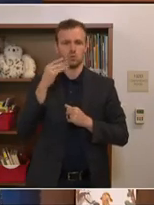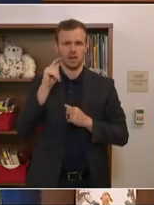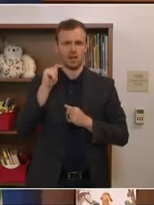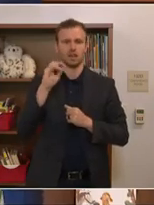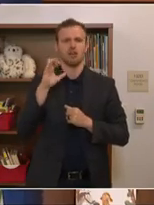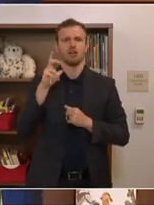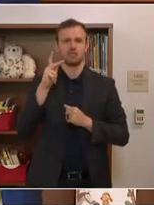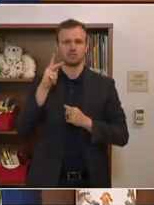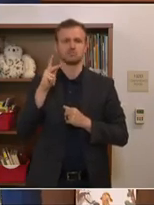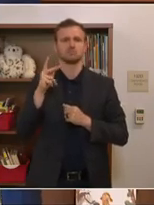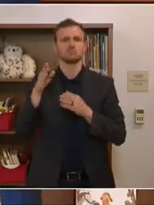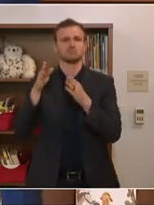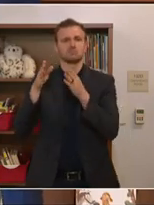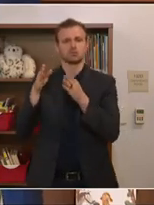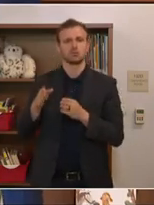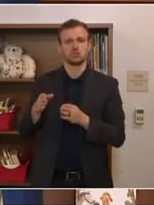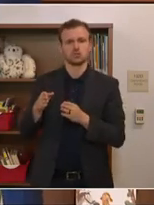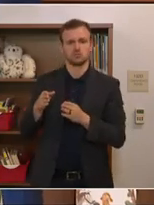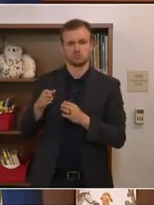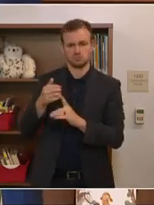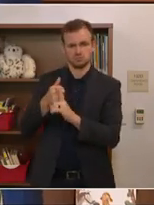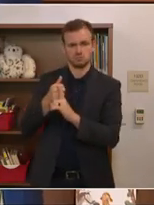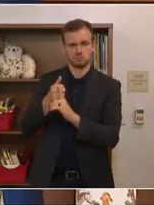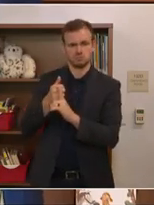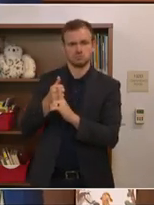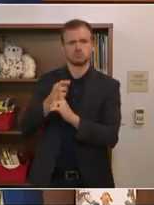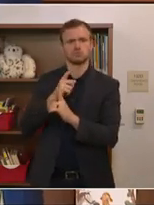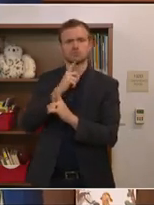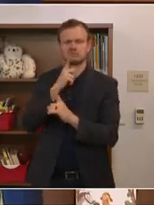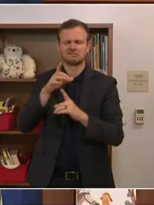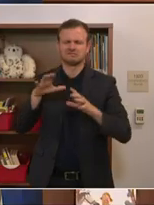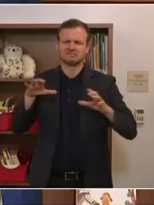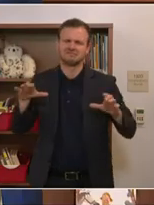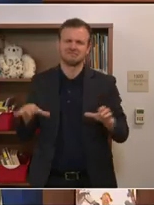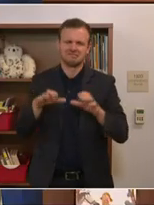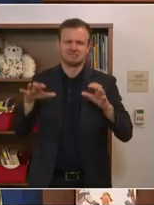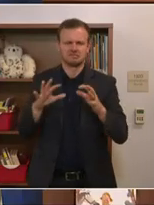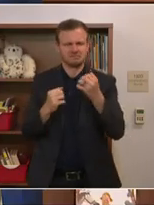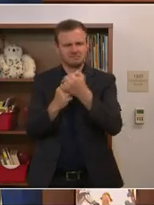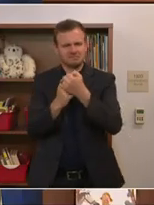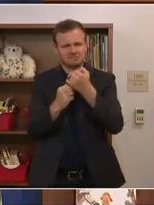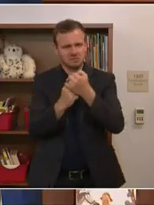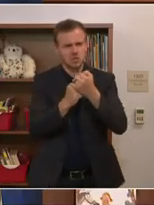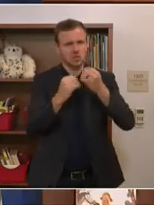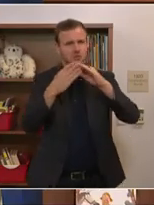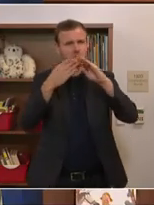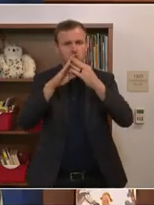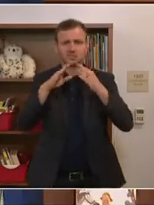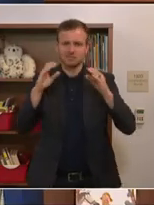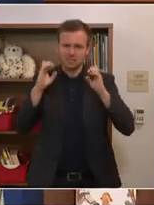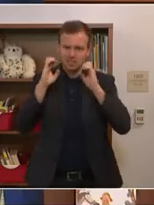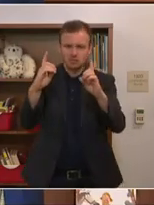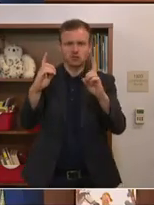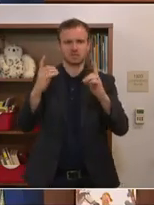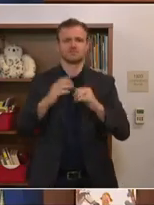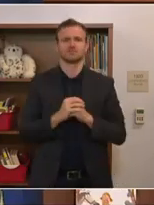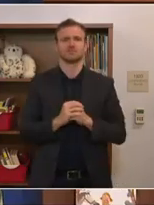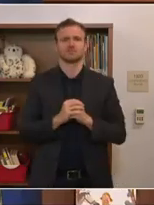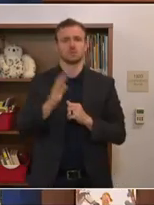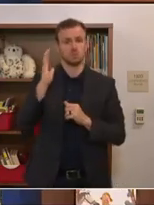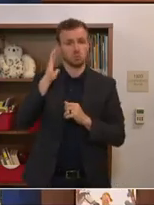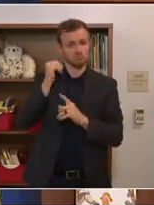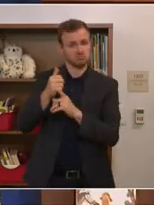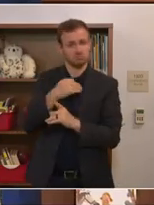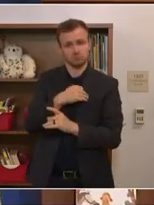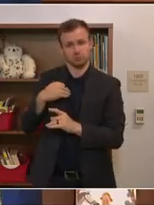students in the community, in her community, and we're proud that as a former member of the DC Council, she described as